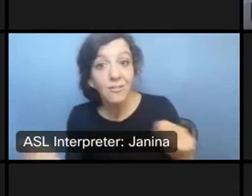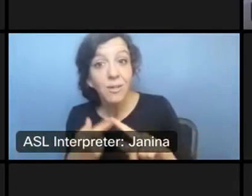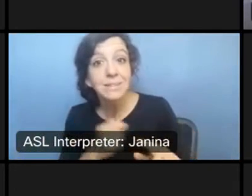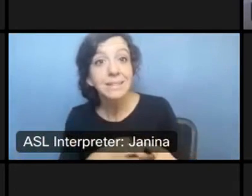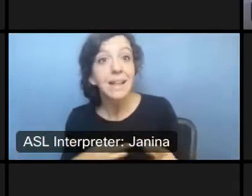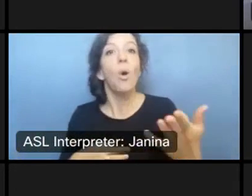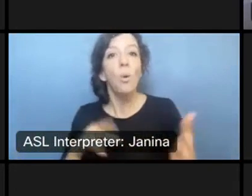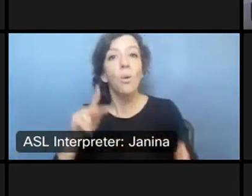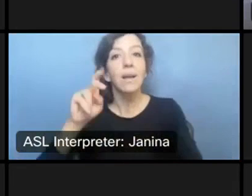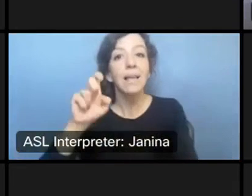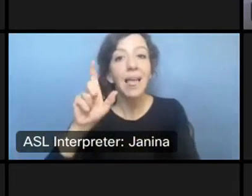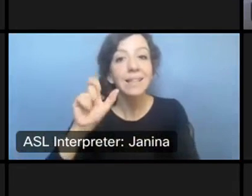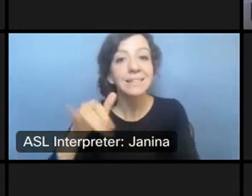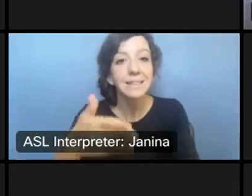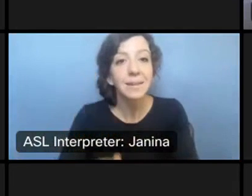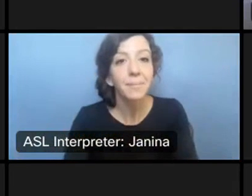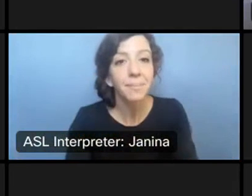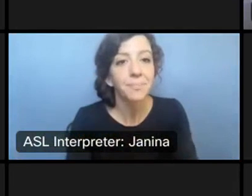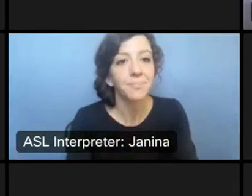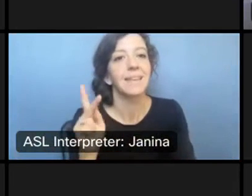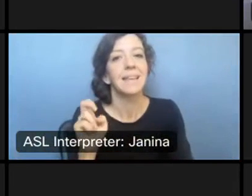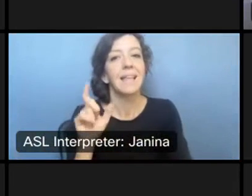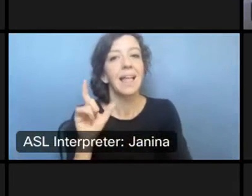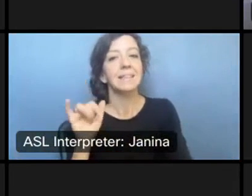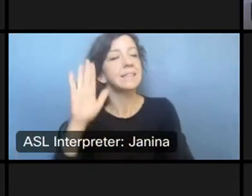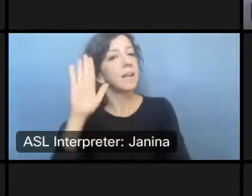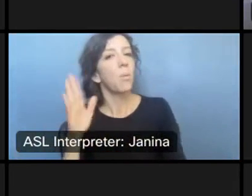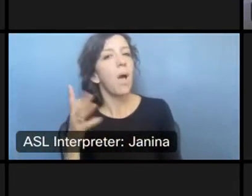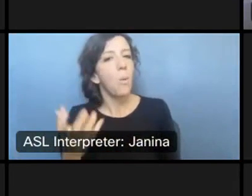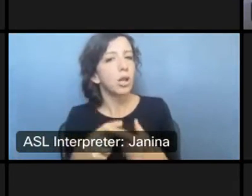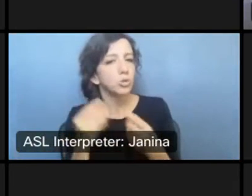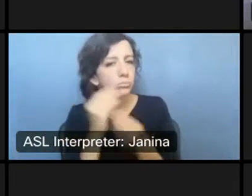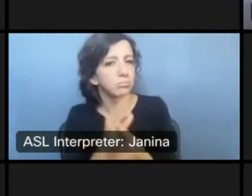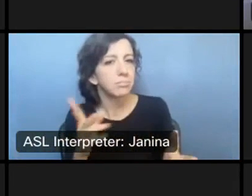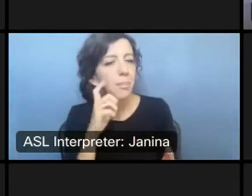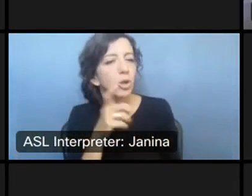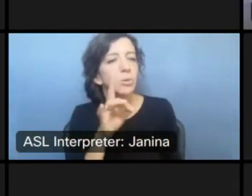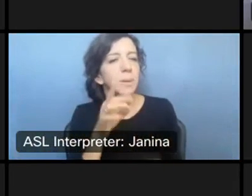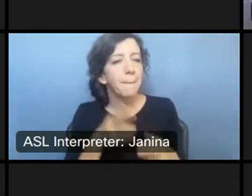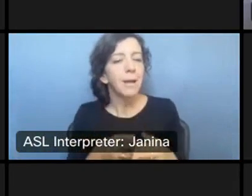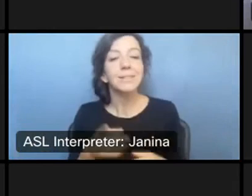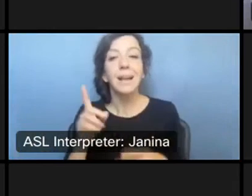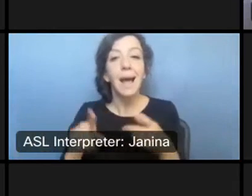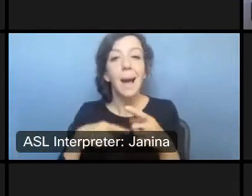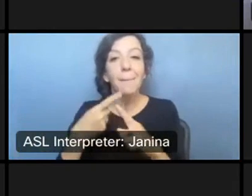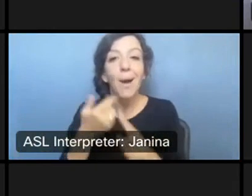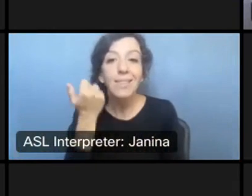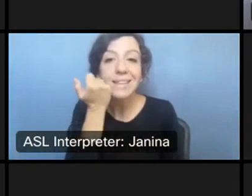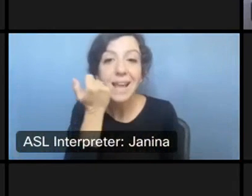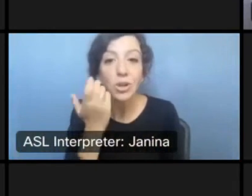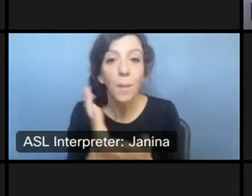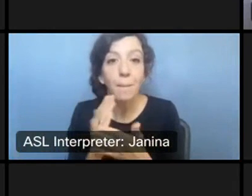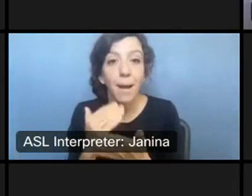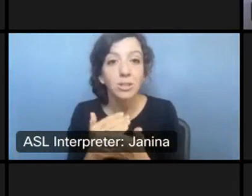yeah. Well, I just wanted to share, since we had talked about it here, about the dental budget Yes. ask through